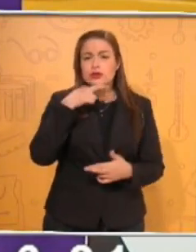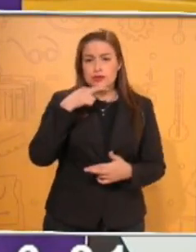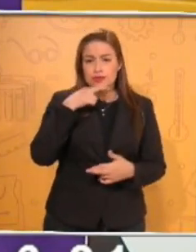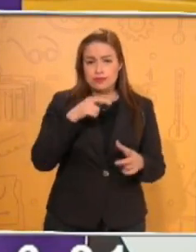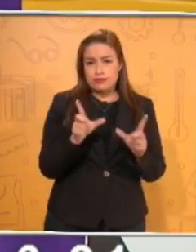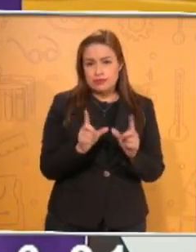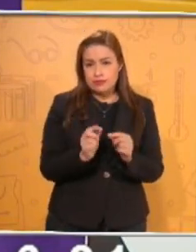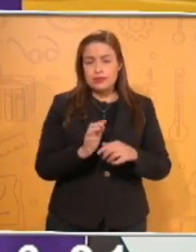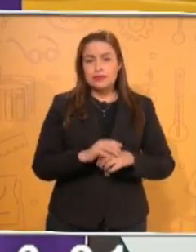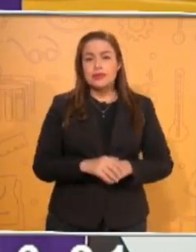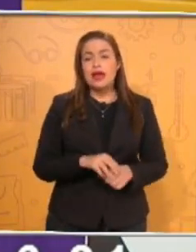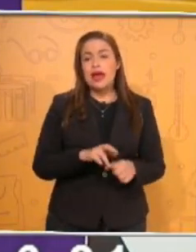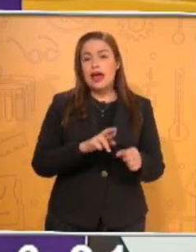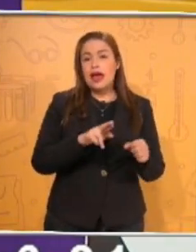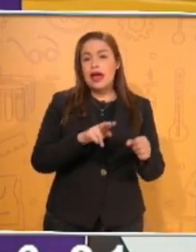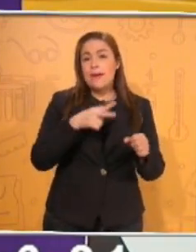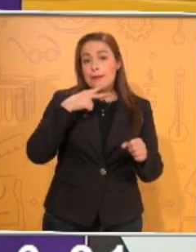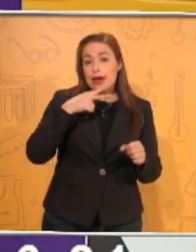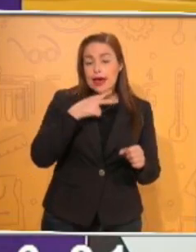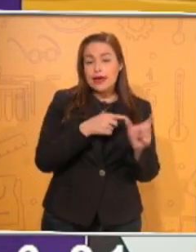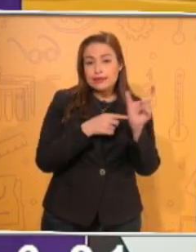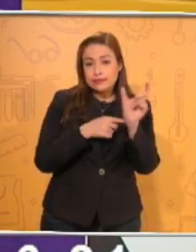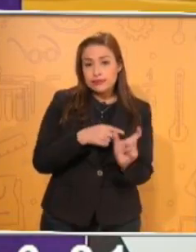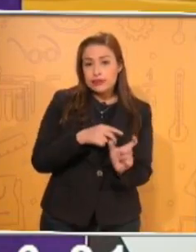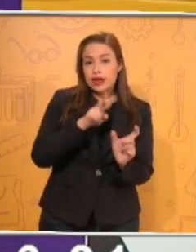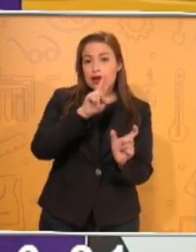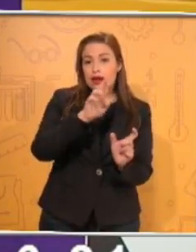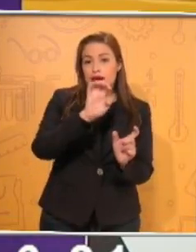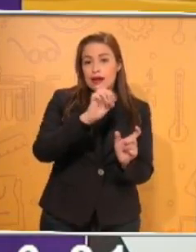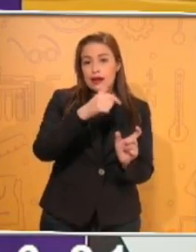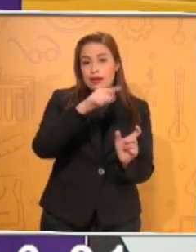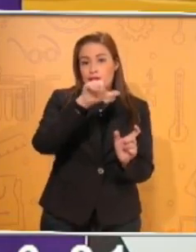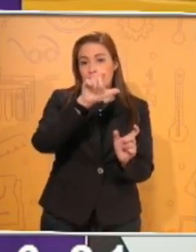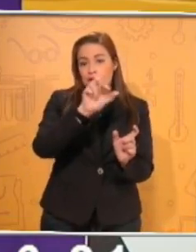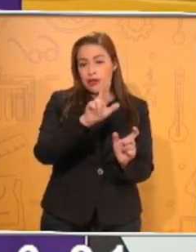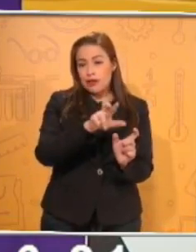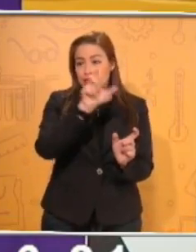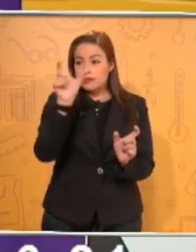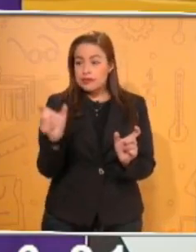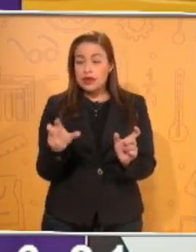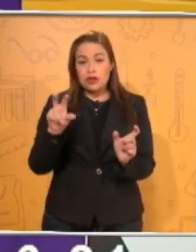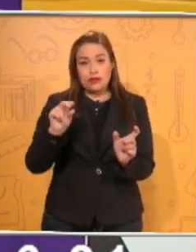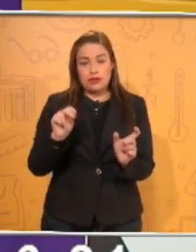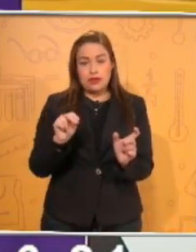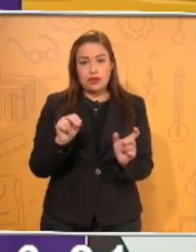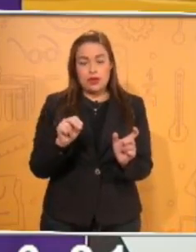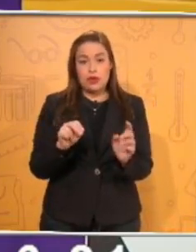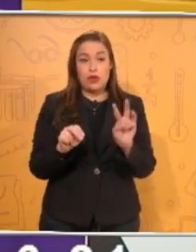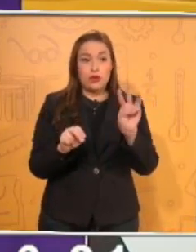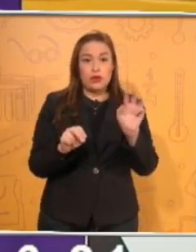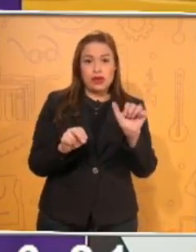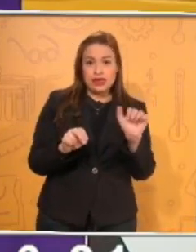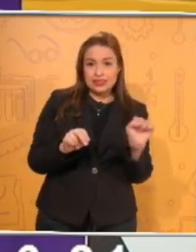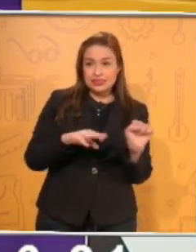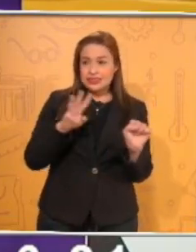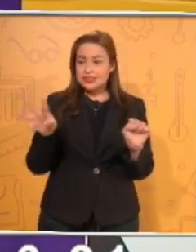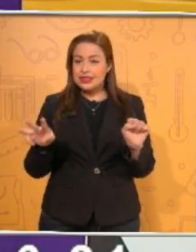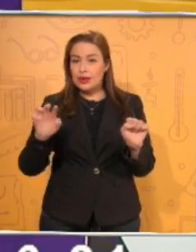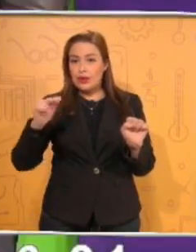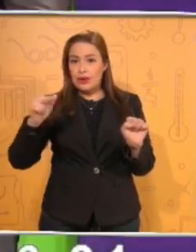Regular, irregular, let's classify them. Was and were, I just mentioned